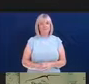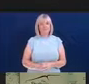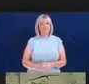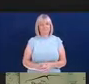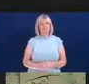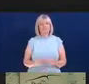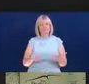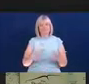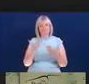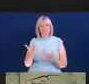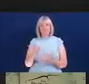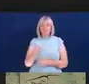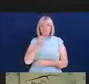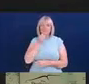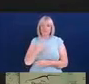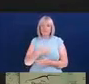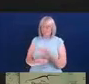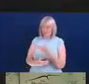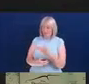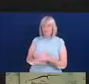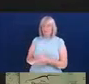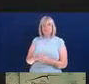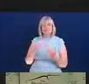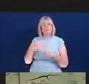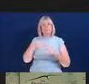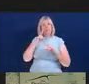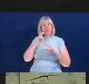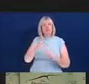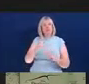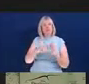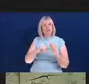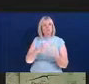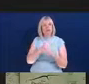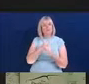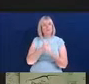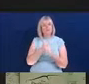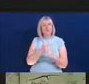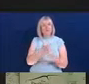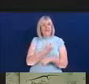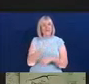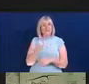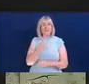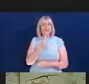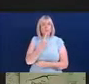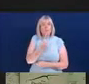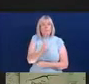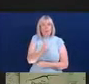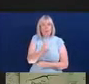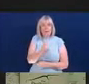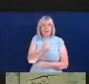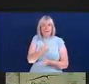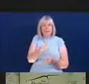fact that there was some research done by the government that for every £1 spent out on access to work funding,